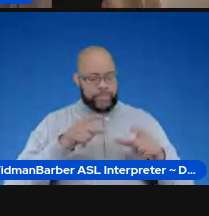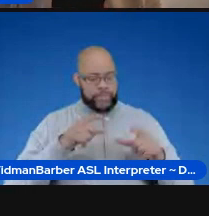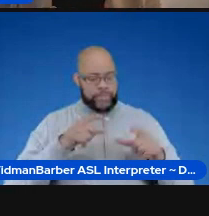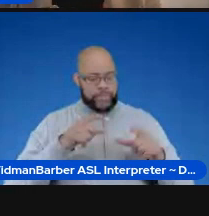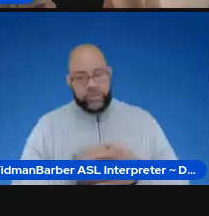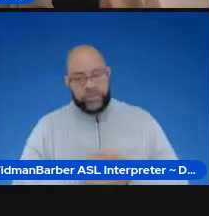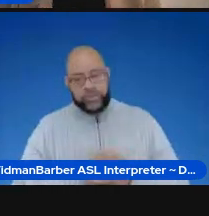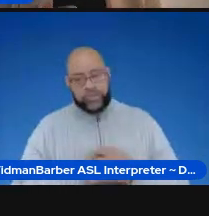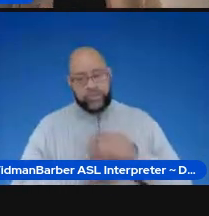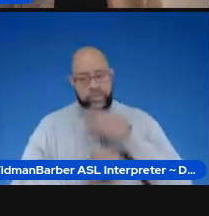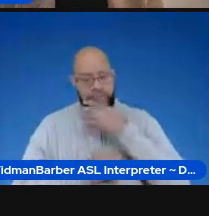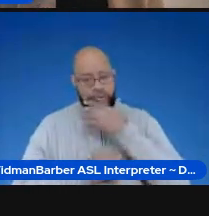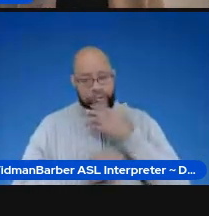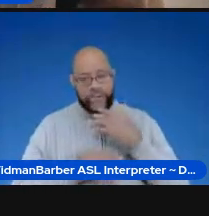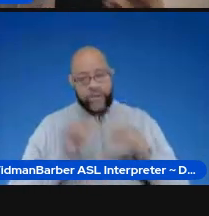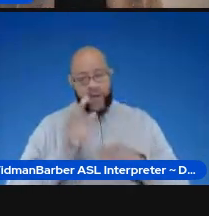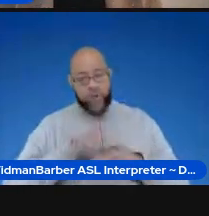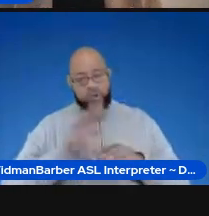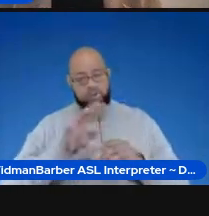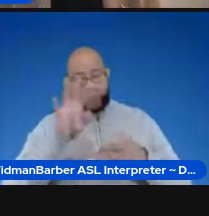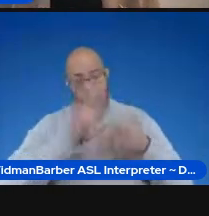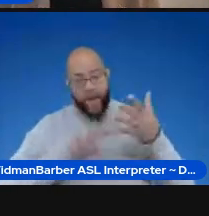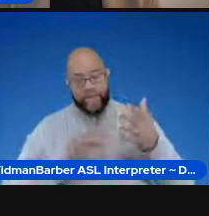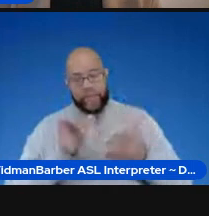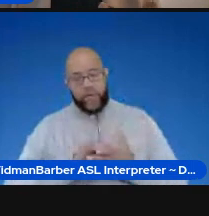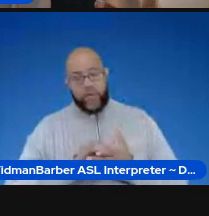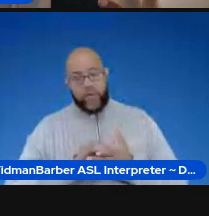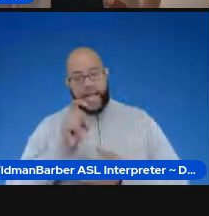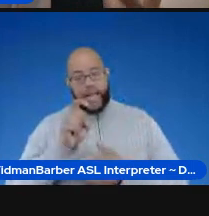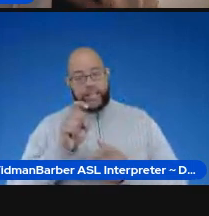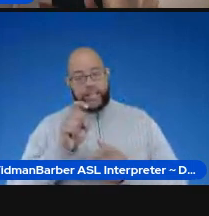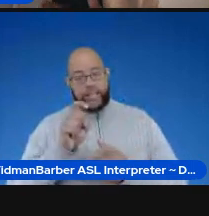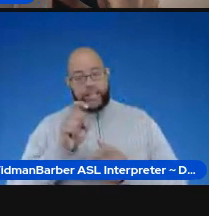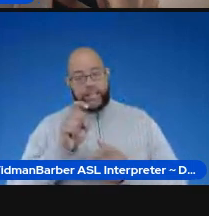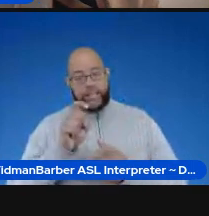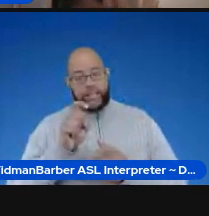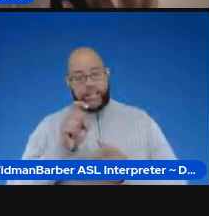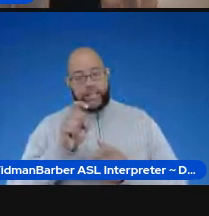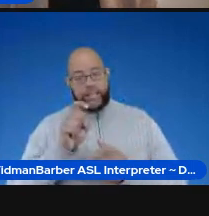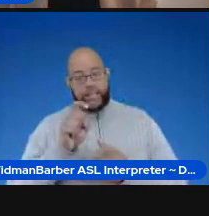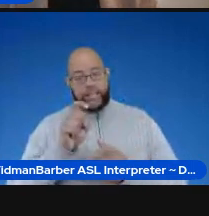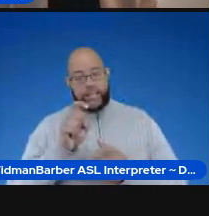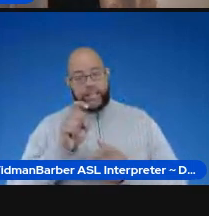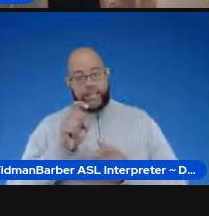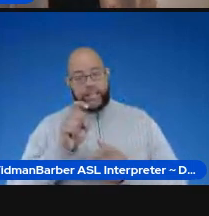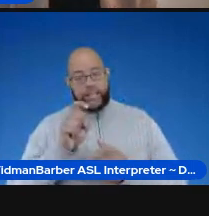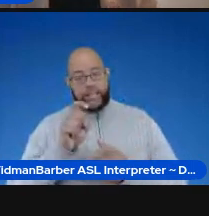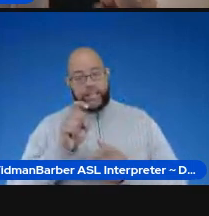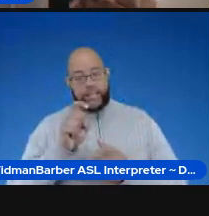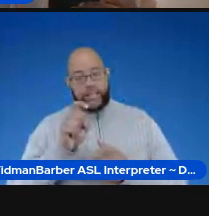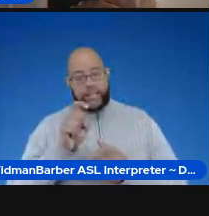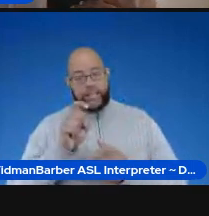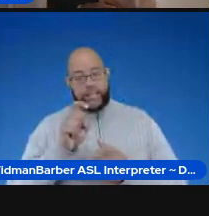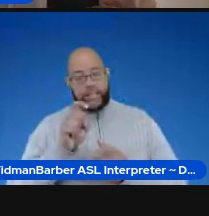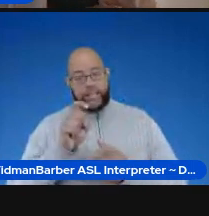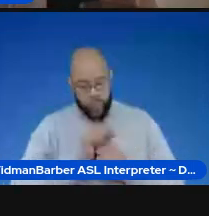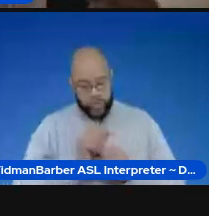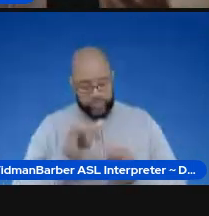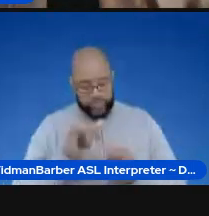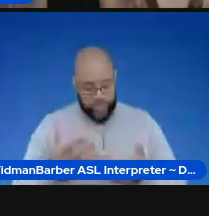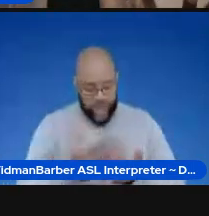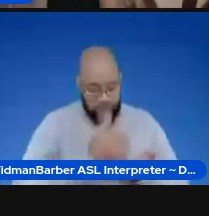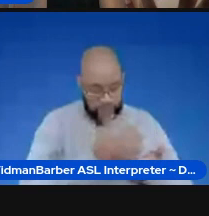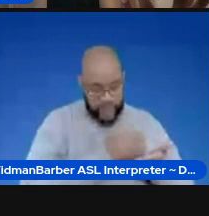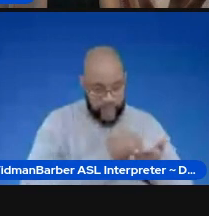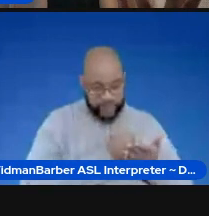shown on this graph, where on the x-axis, we have the days where the lavage were collected, and on